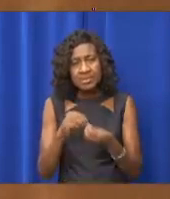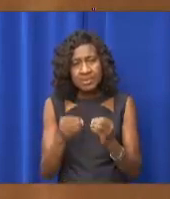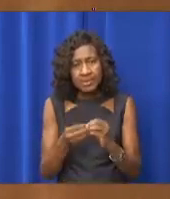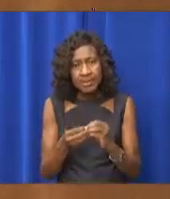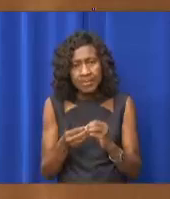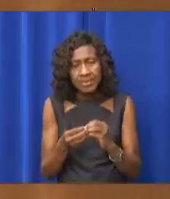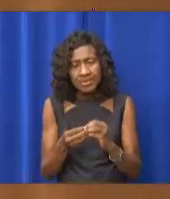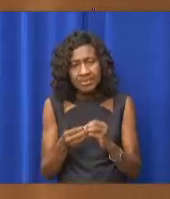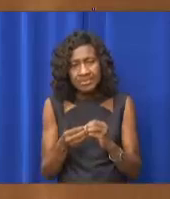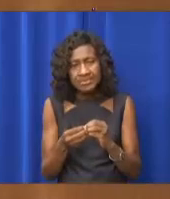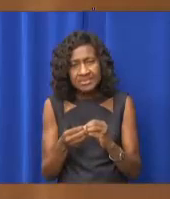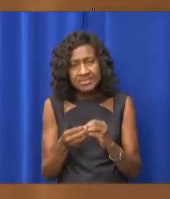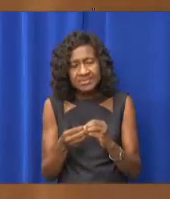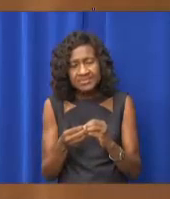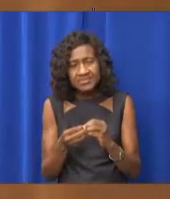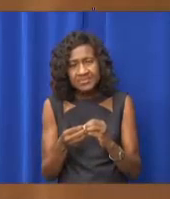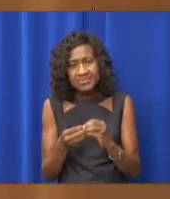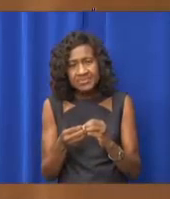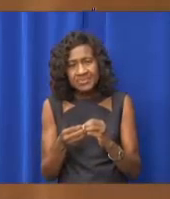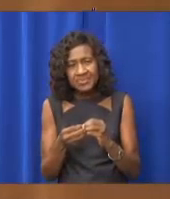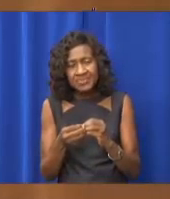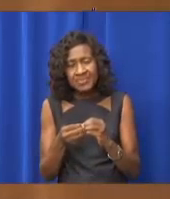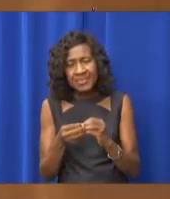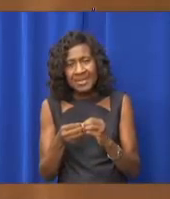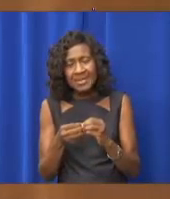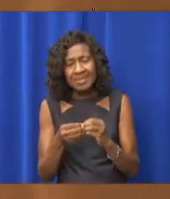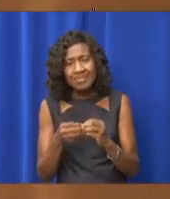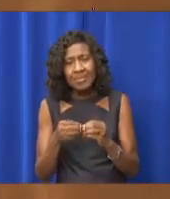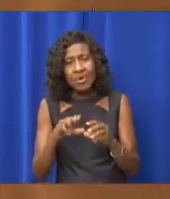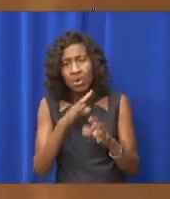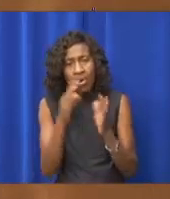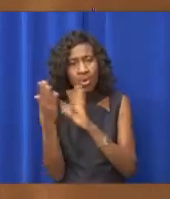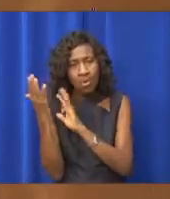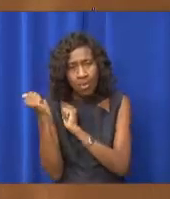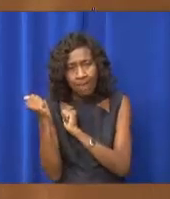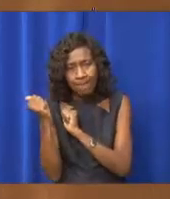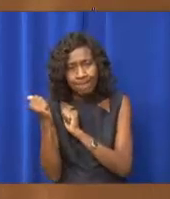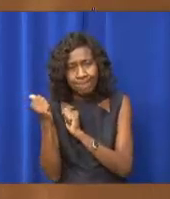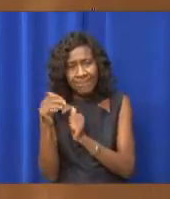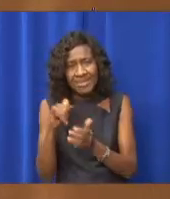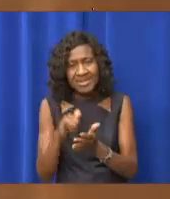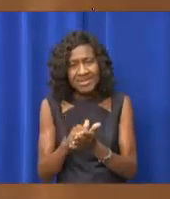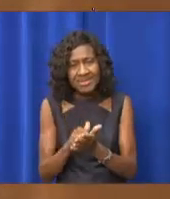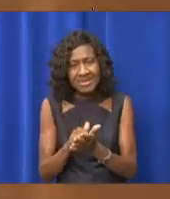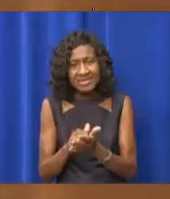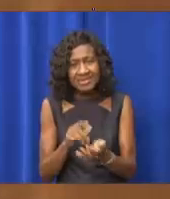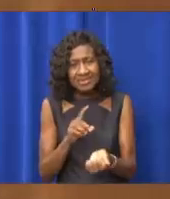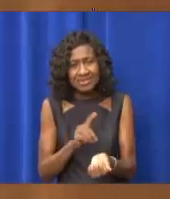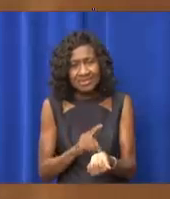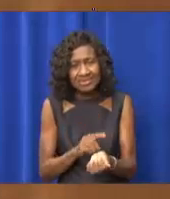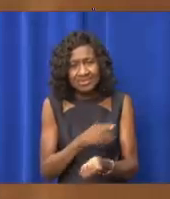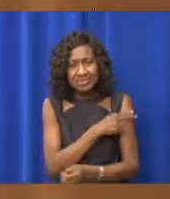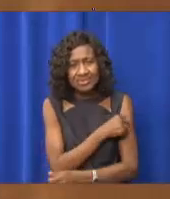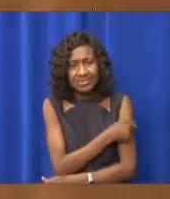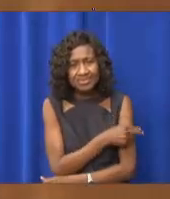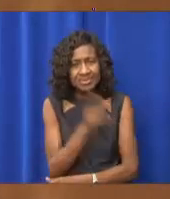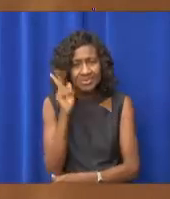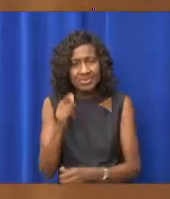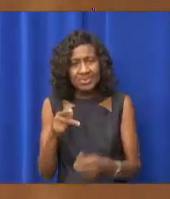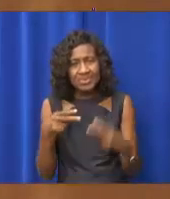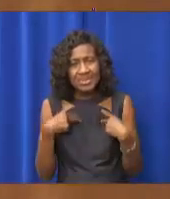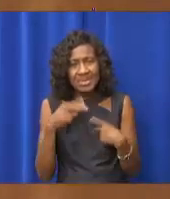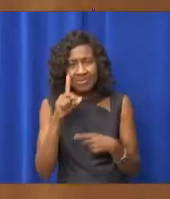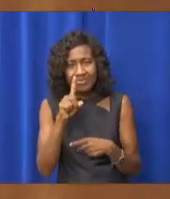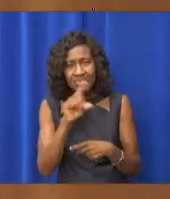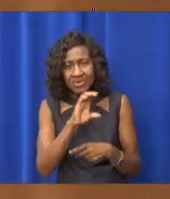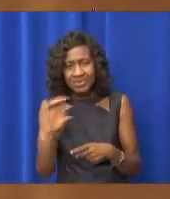the HSA will produce between 300 to 350 a day, and hoping Doctors Hospital will produce up to 100 a day. So that's